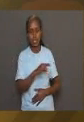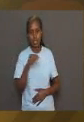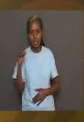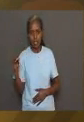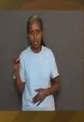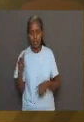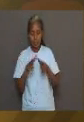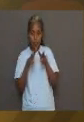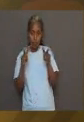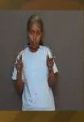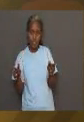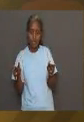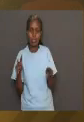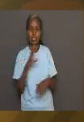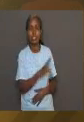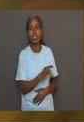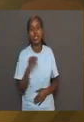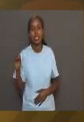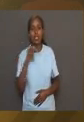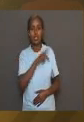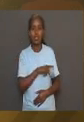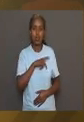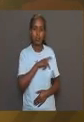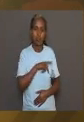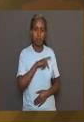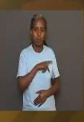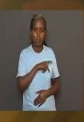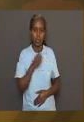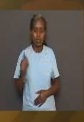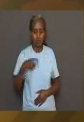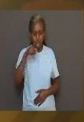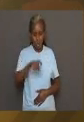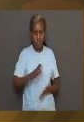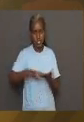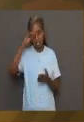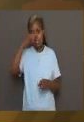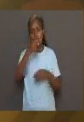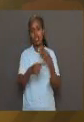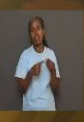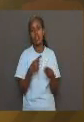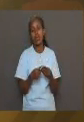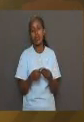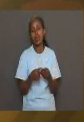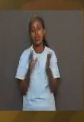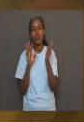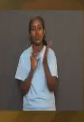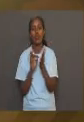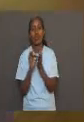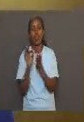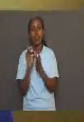their variables and properties, we must learn about